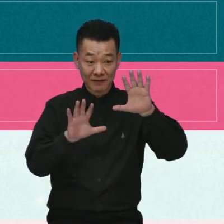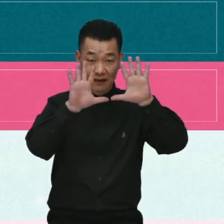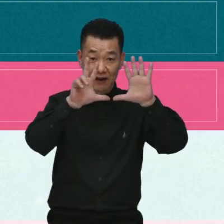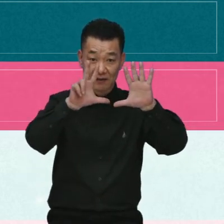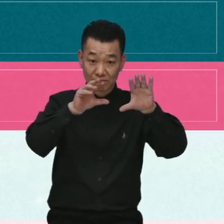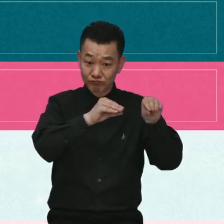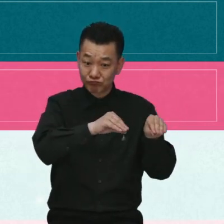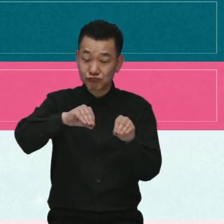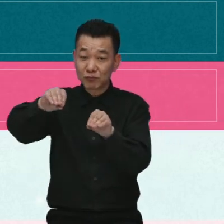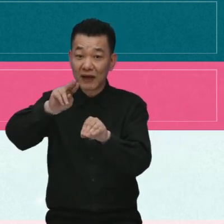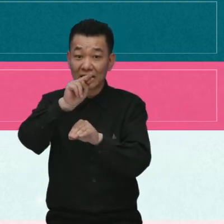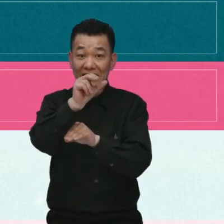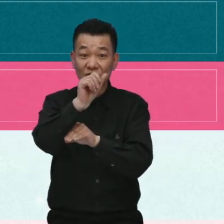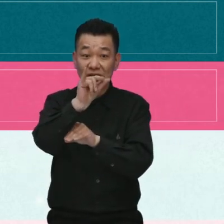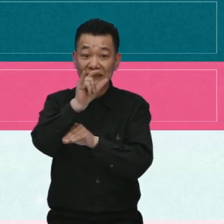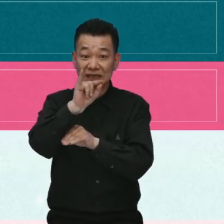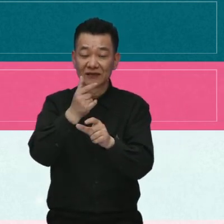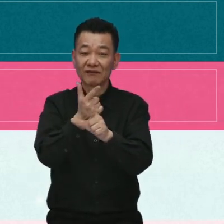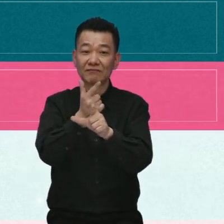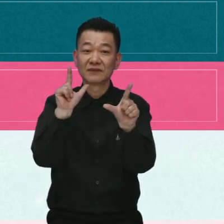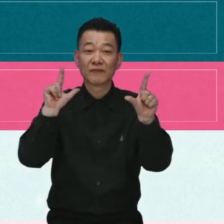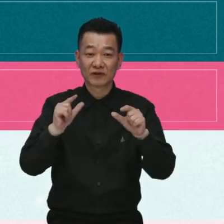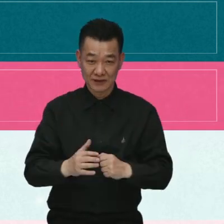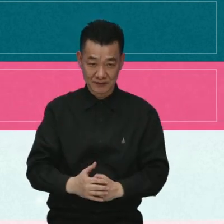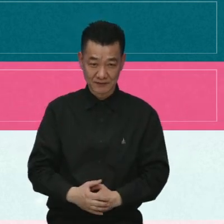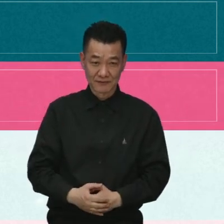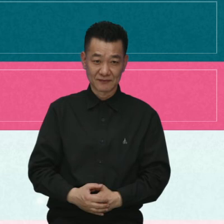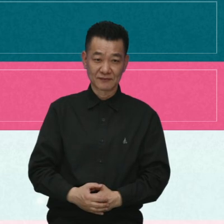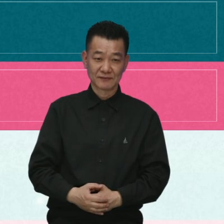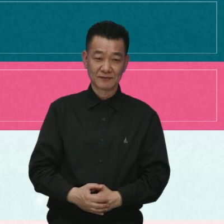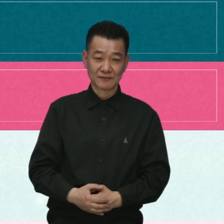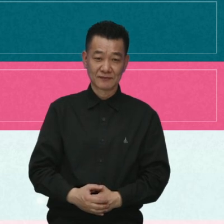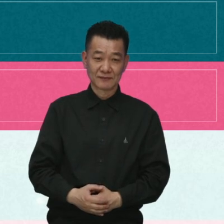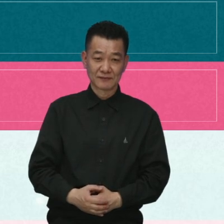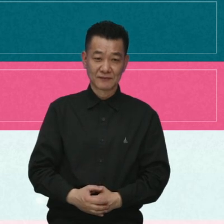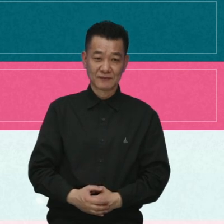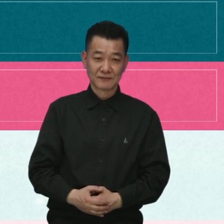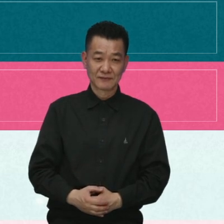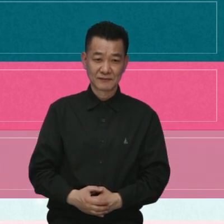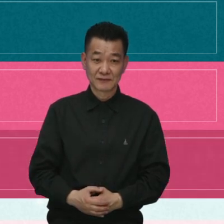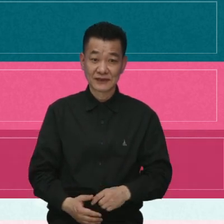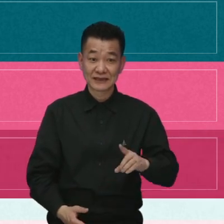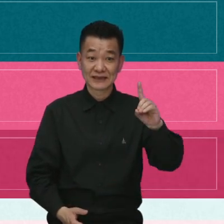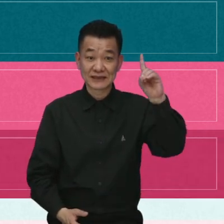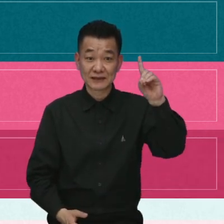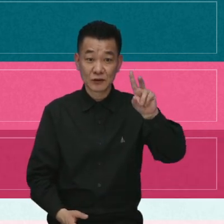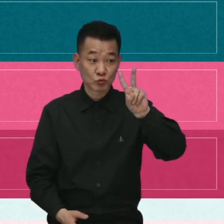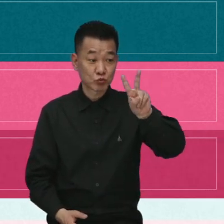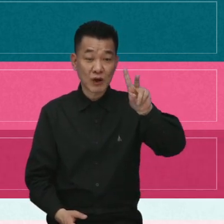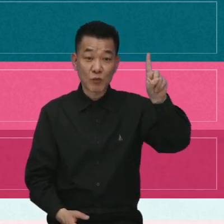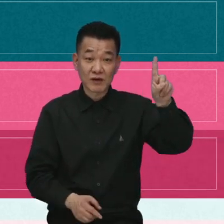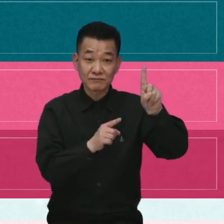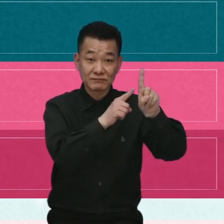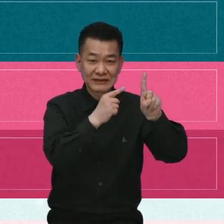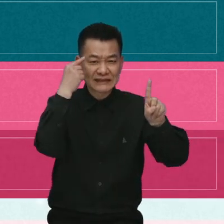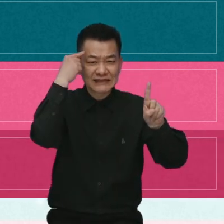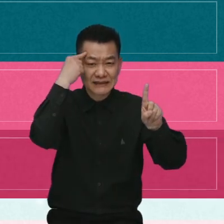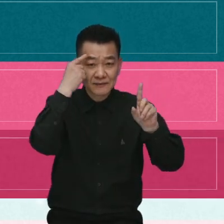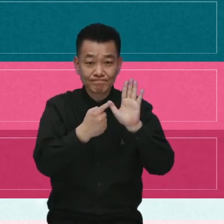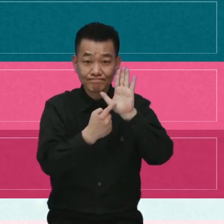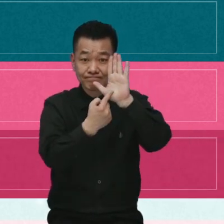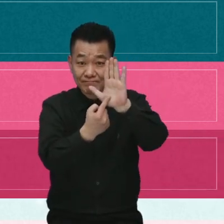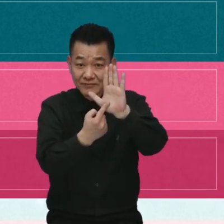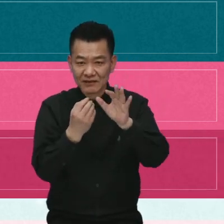C. Article 18, Liberty of Movement and Nationality. And D. Article